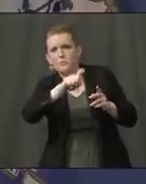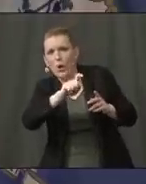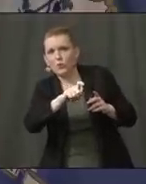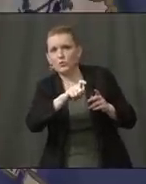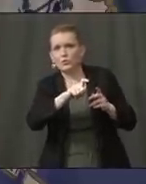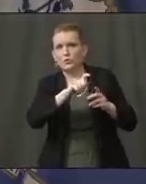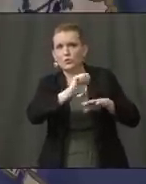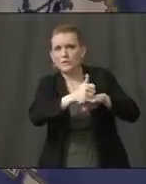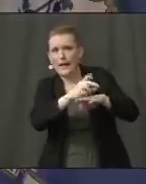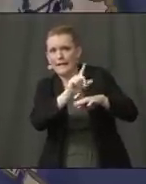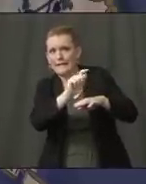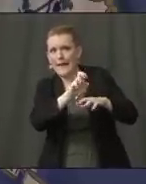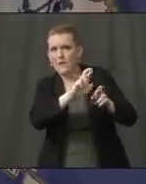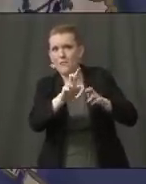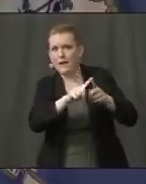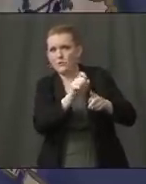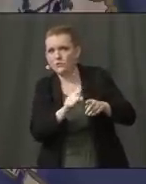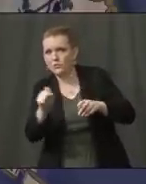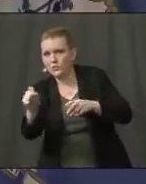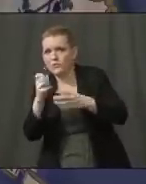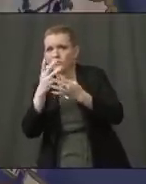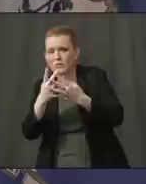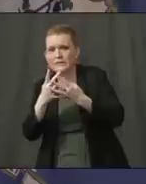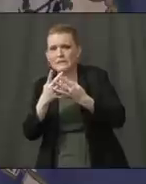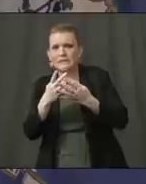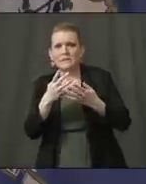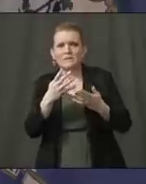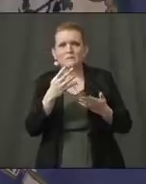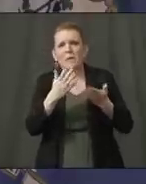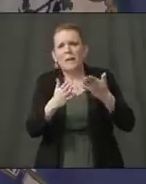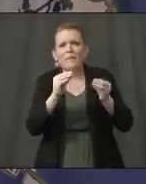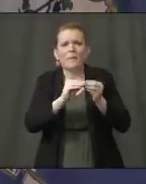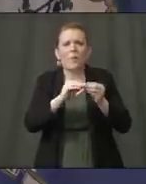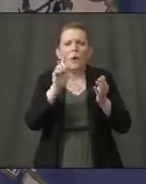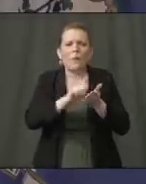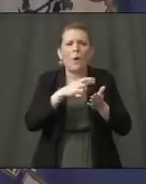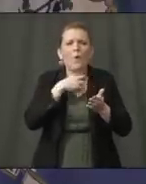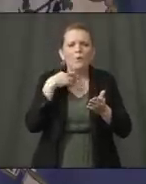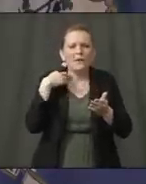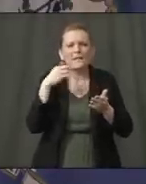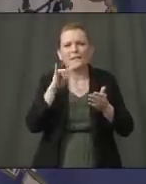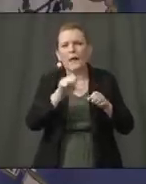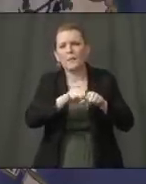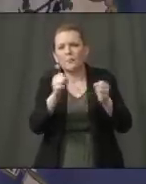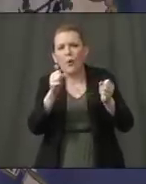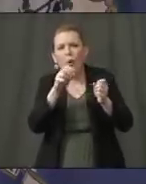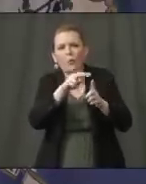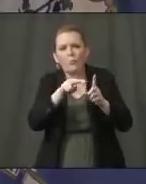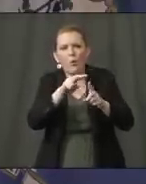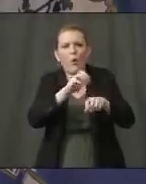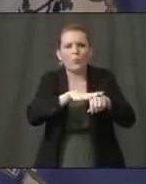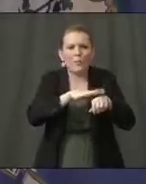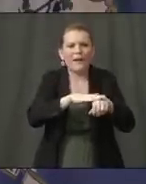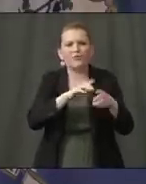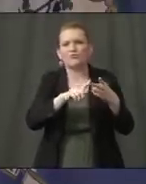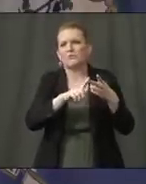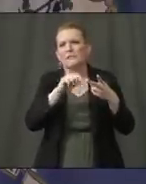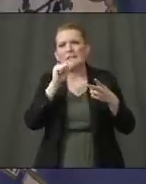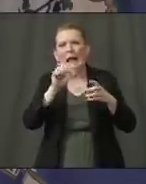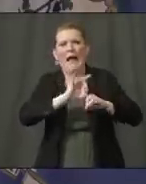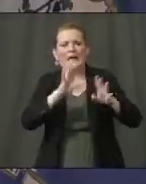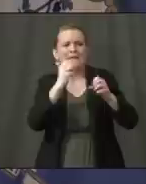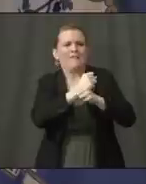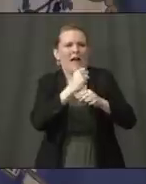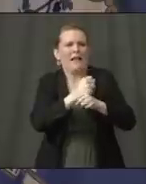violation minor, but it probably is nonviolent related. Those people are not going into the prison. My number one criterion is